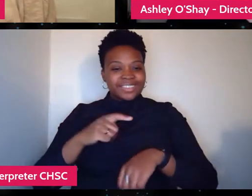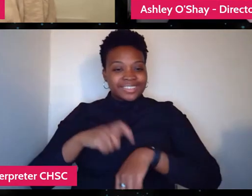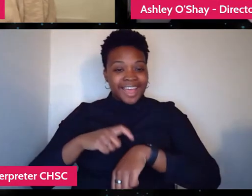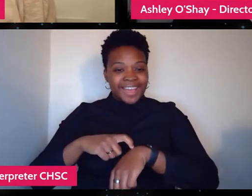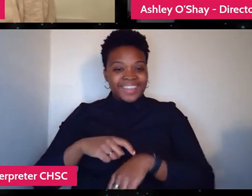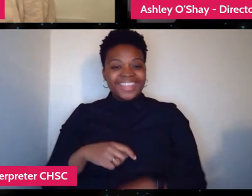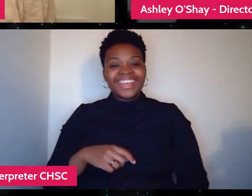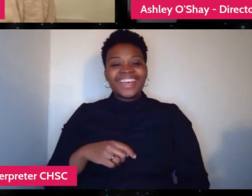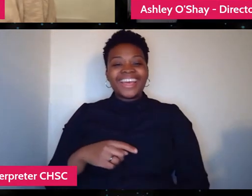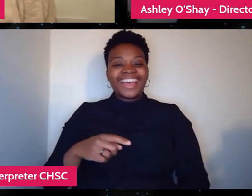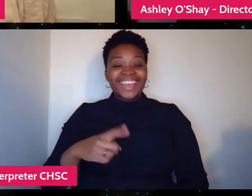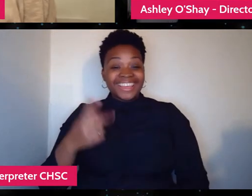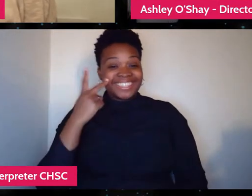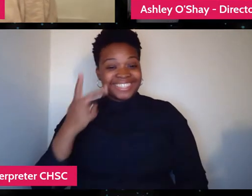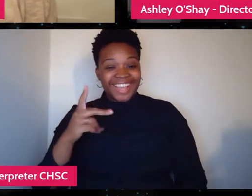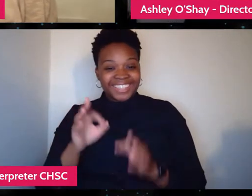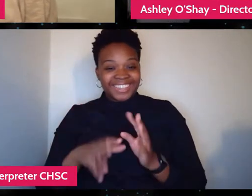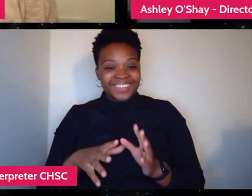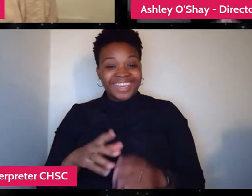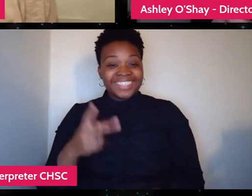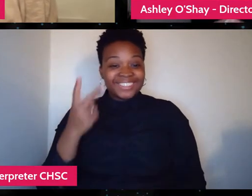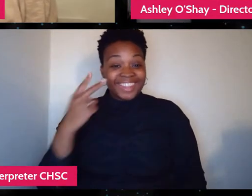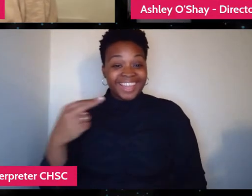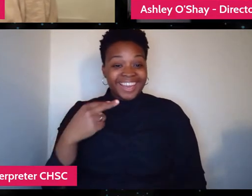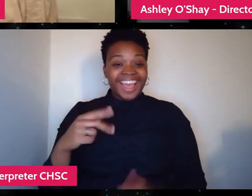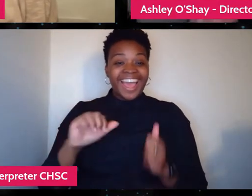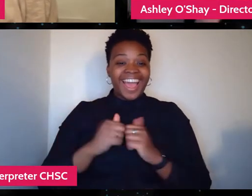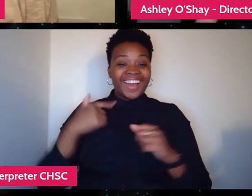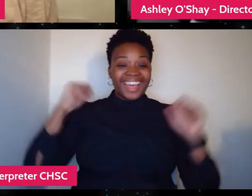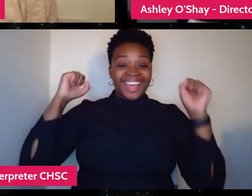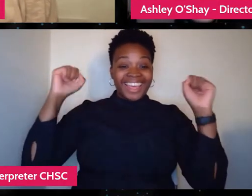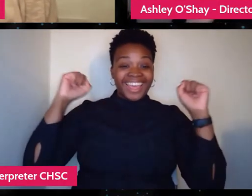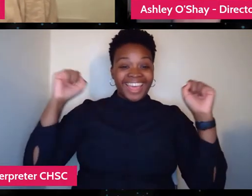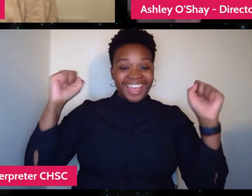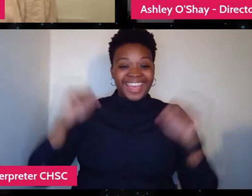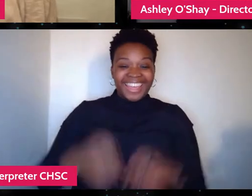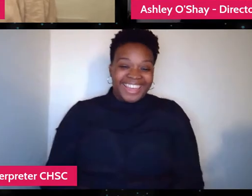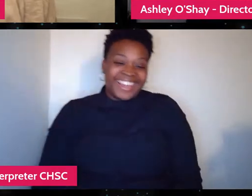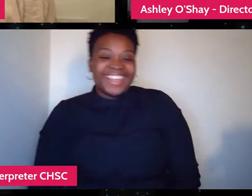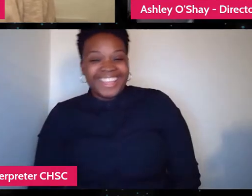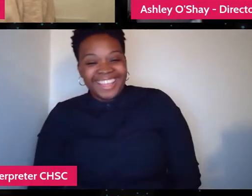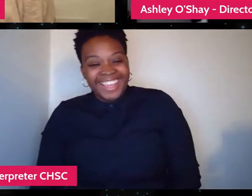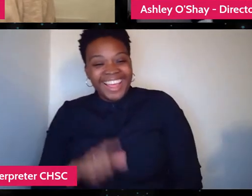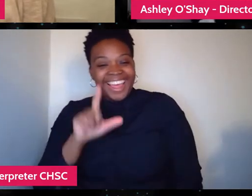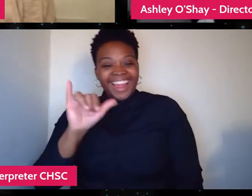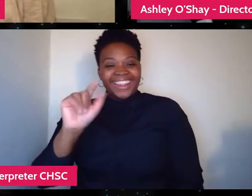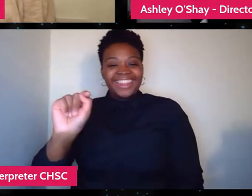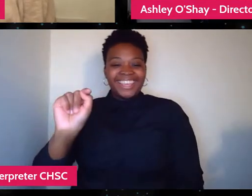really, I was looking at she interpreted lit, sorry.